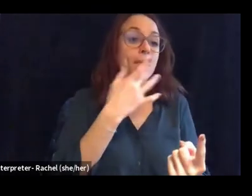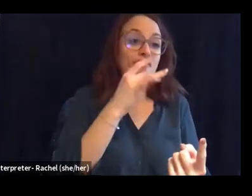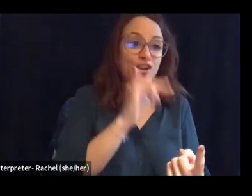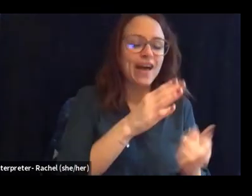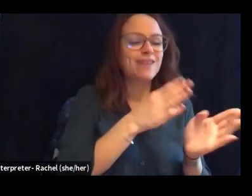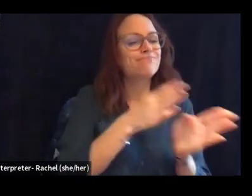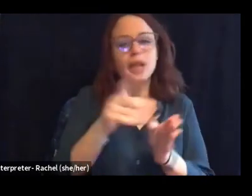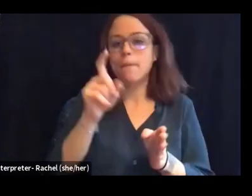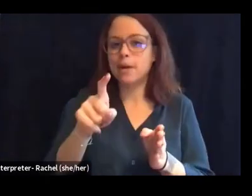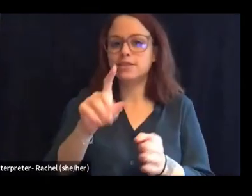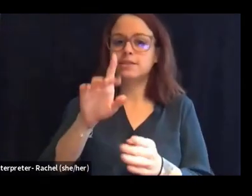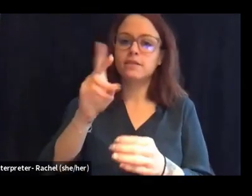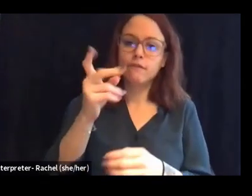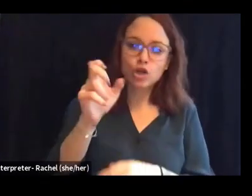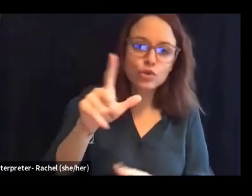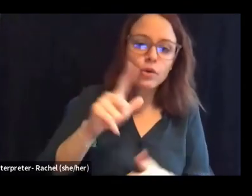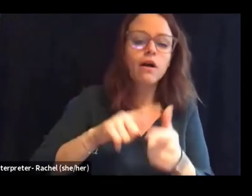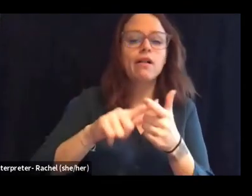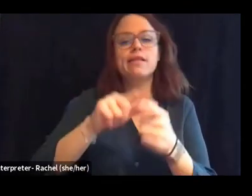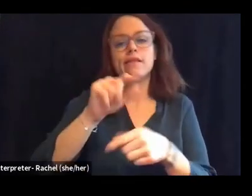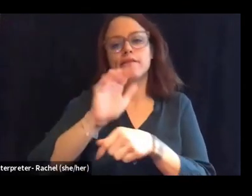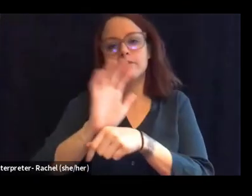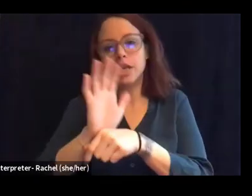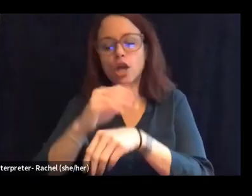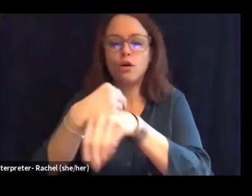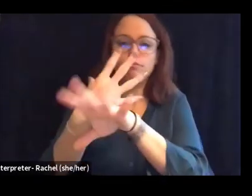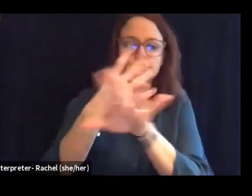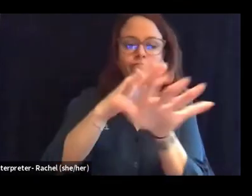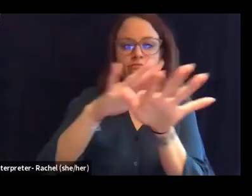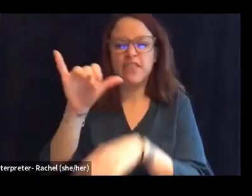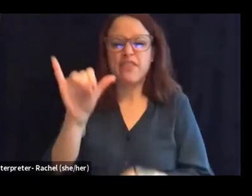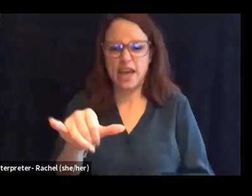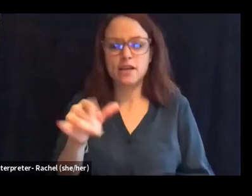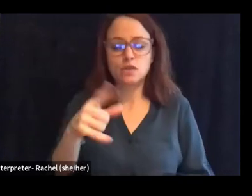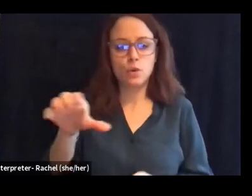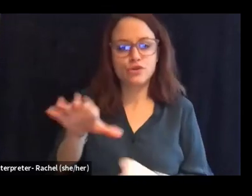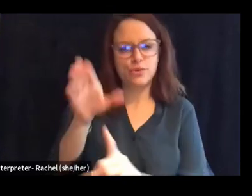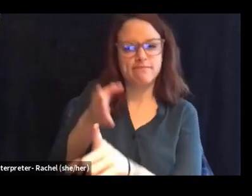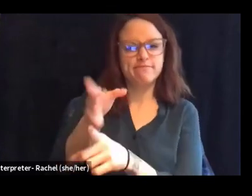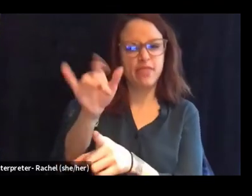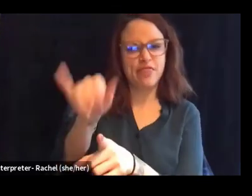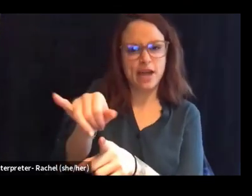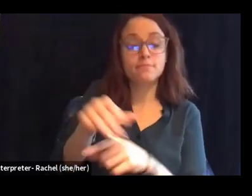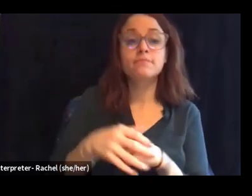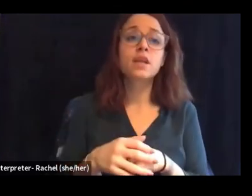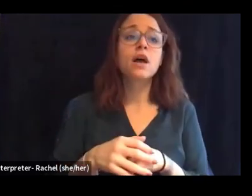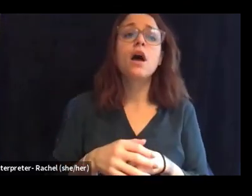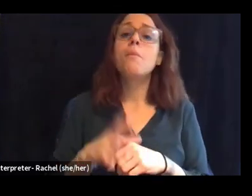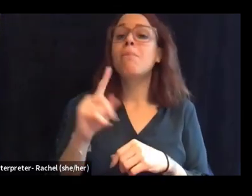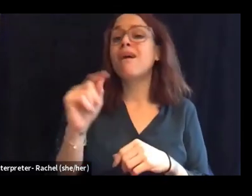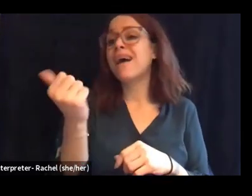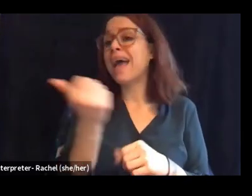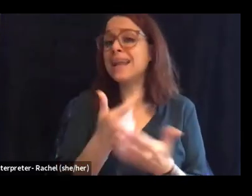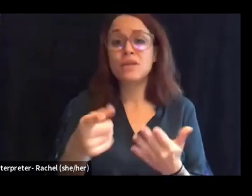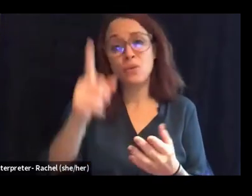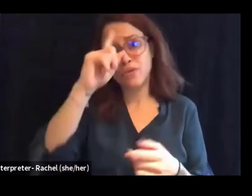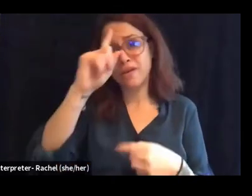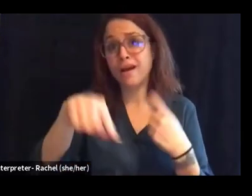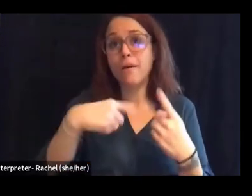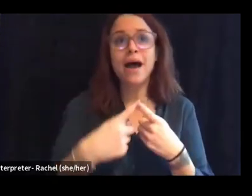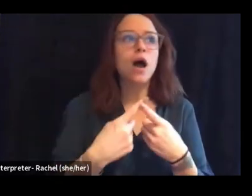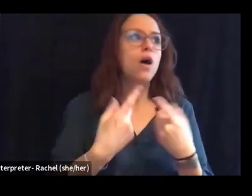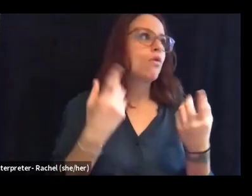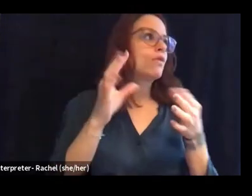The workshops that we offer comprise almost every discipline that you can think of